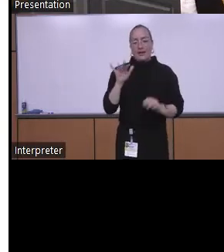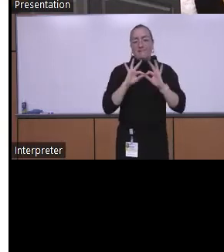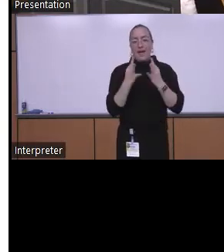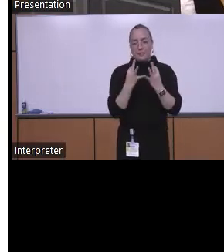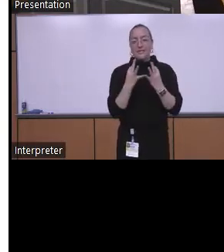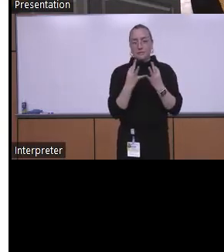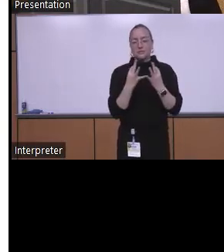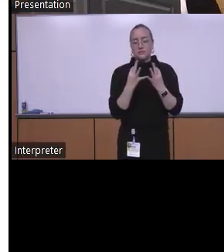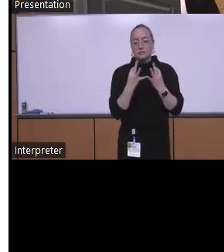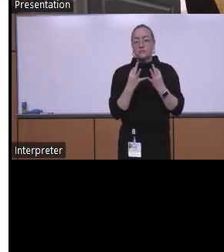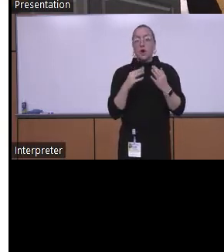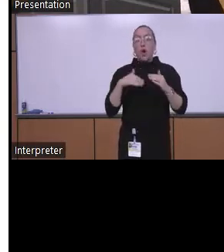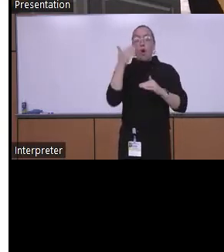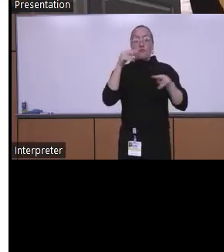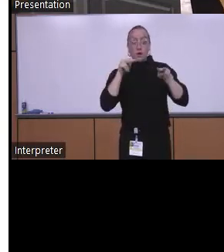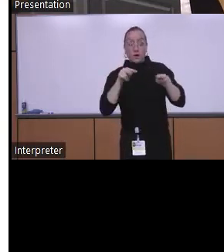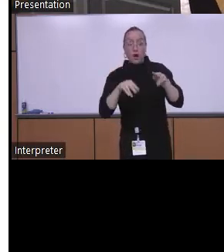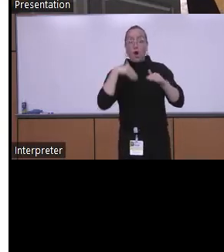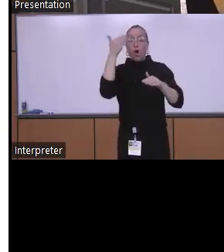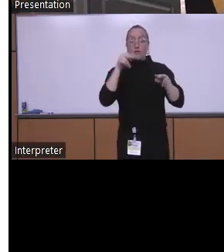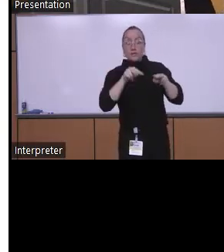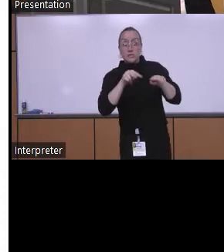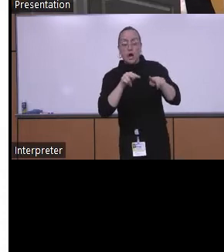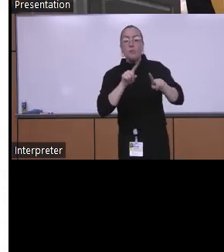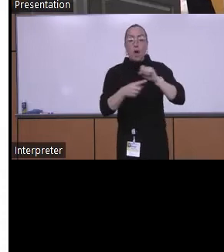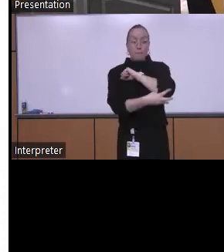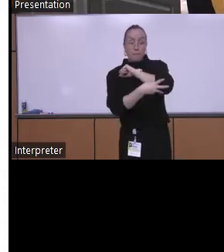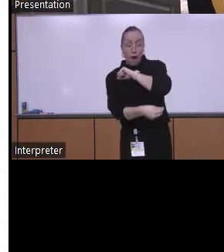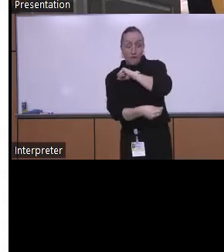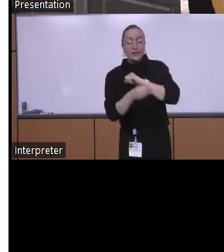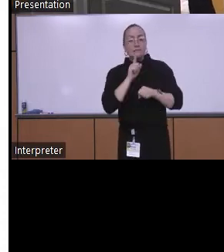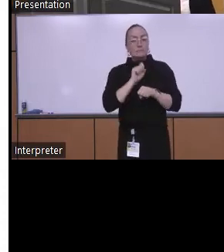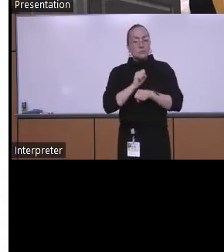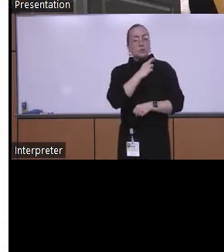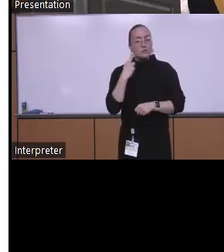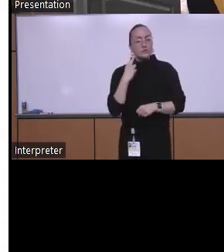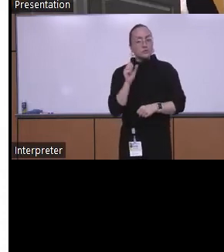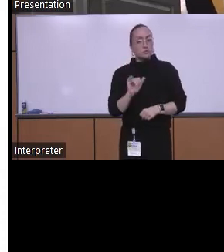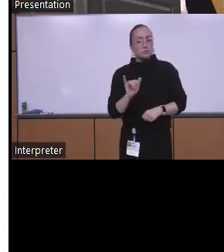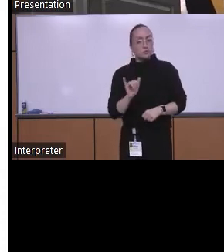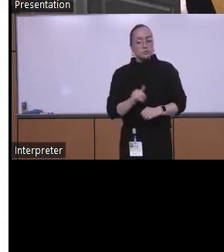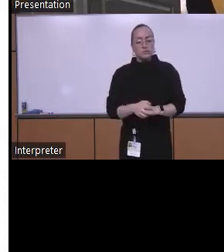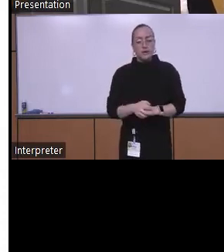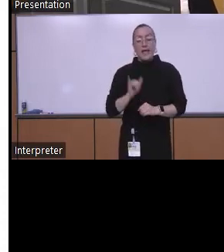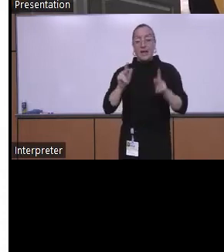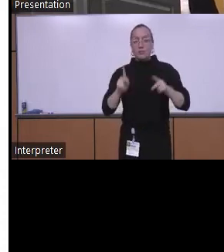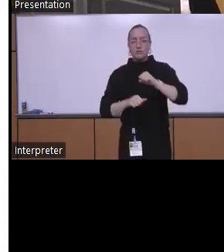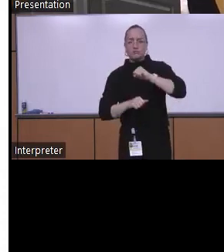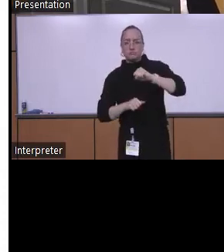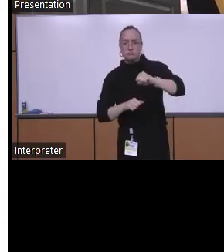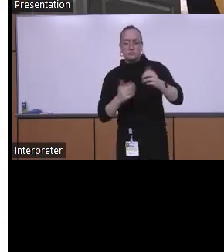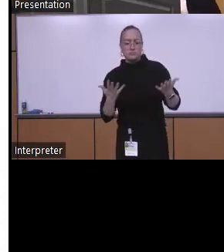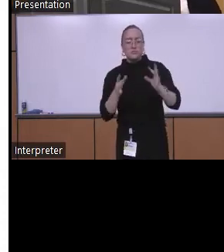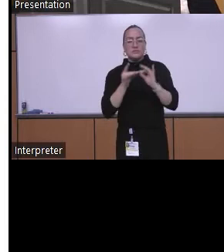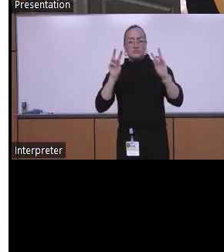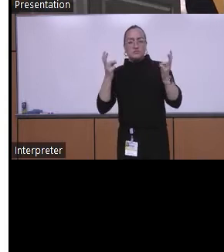of overdetection or over-surveillance, but that poverty in itself is a risk factor for child harm. And Mondale pushed back, pointedly asking, I'm going to